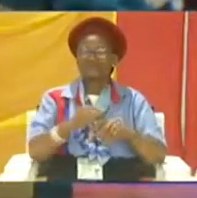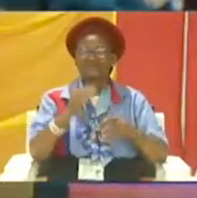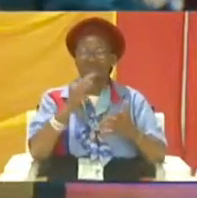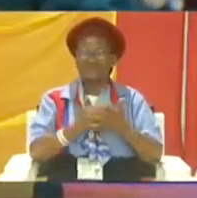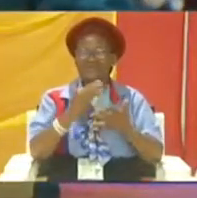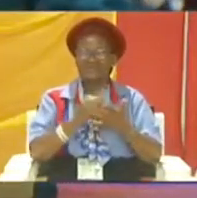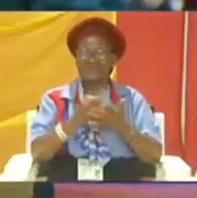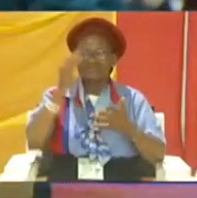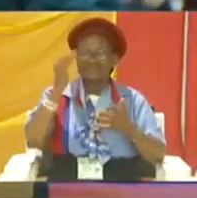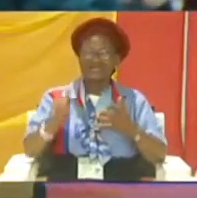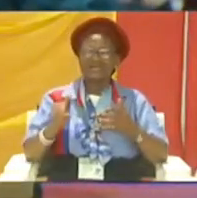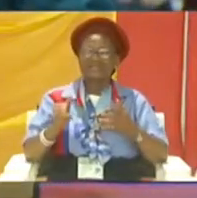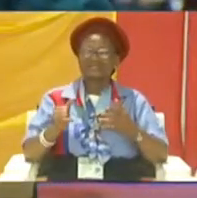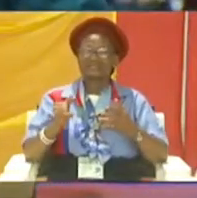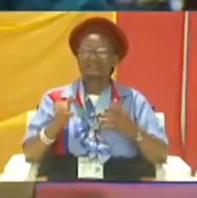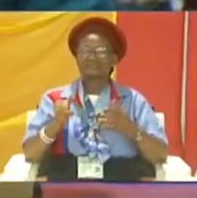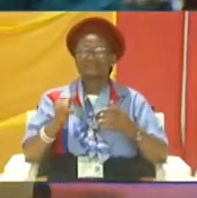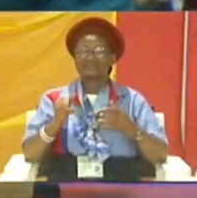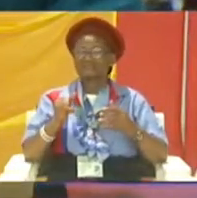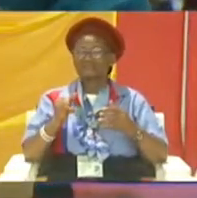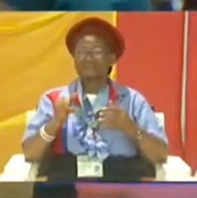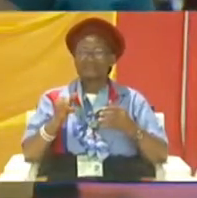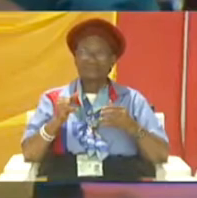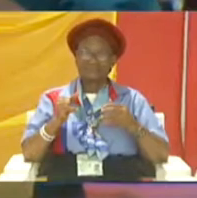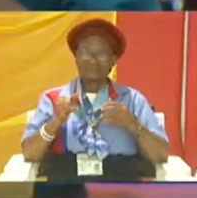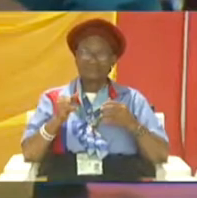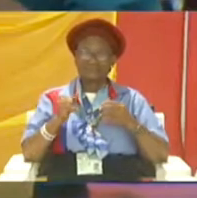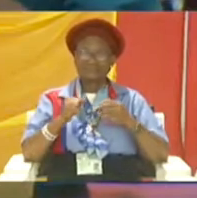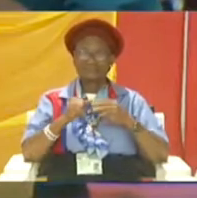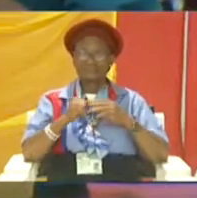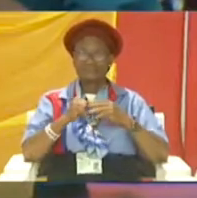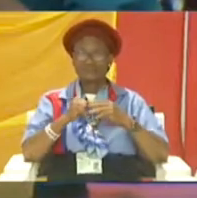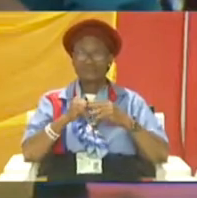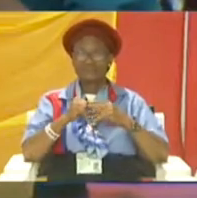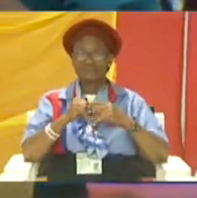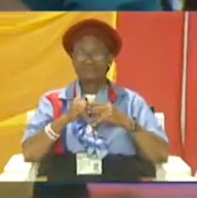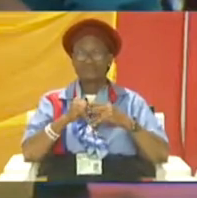financially, before